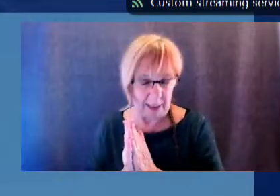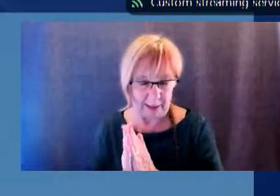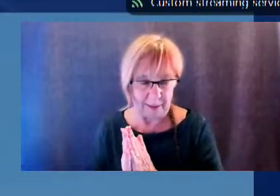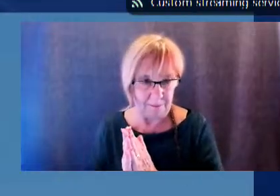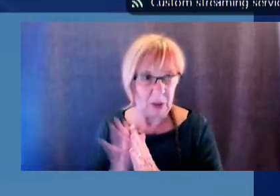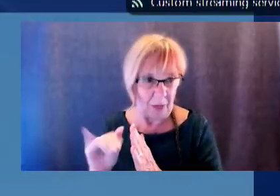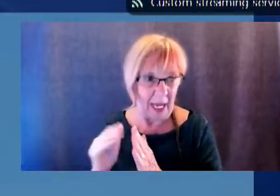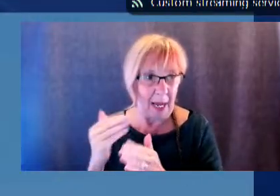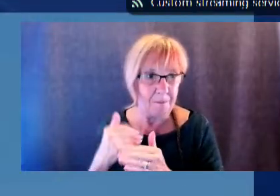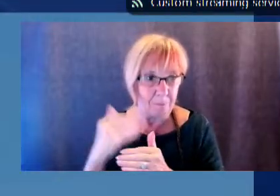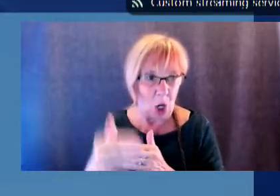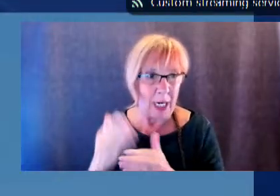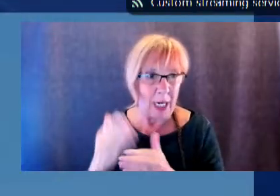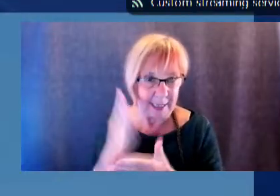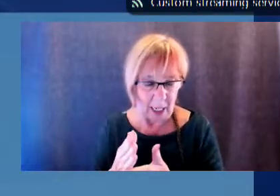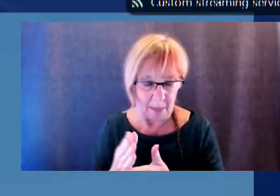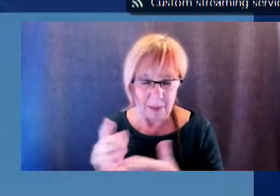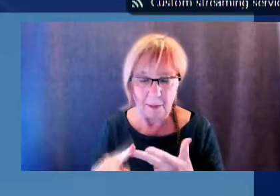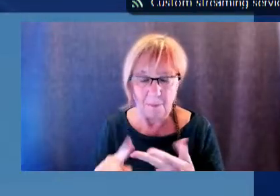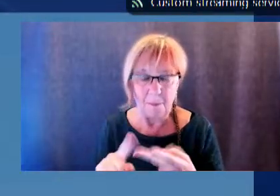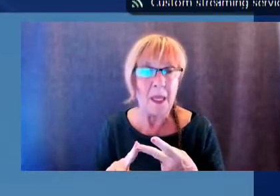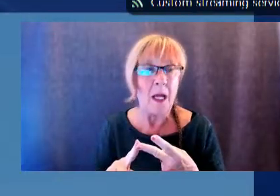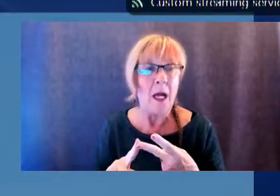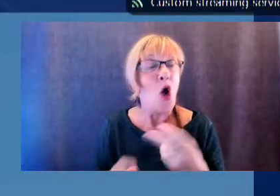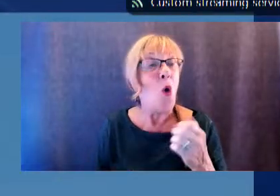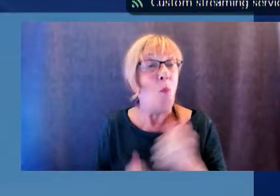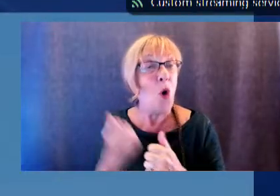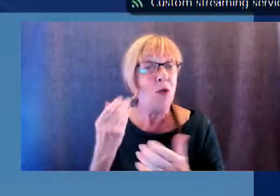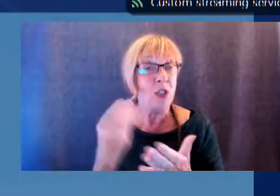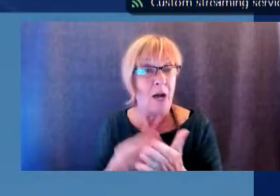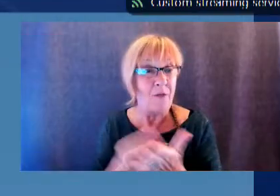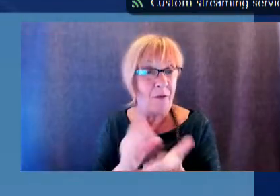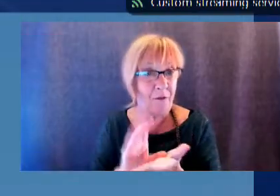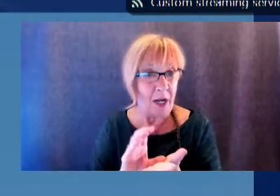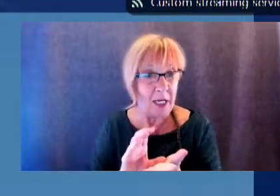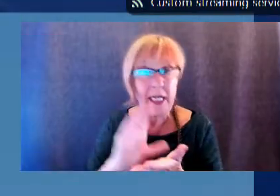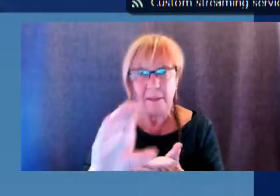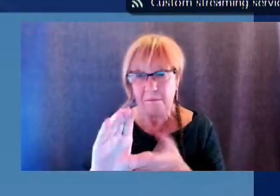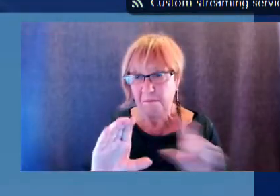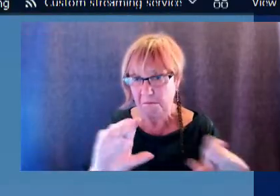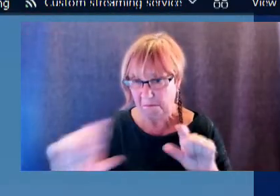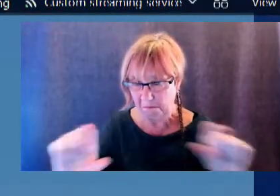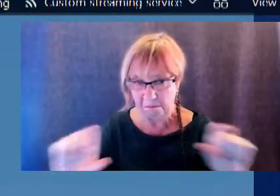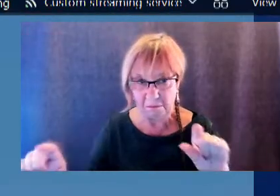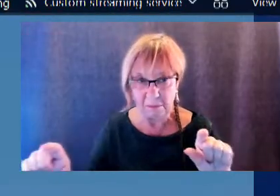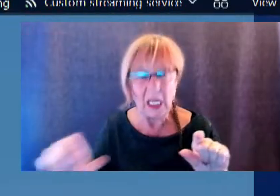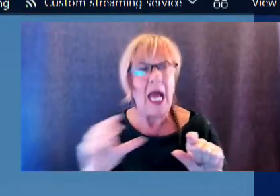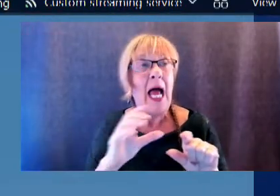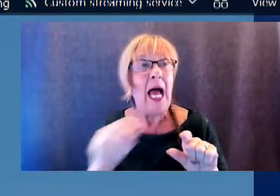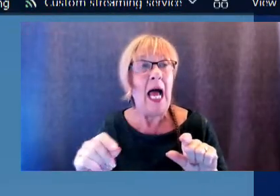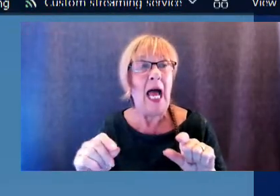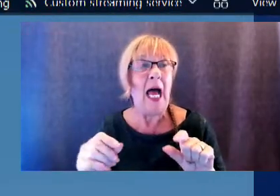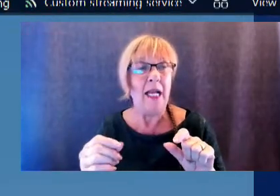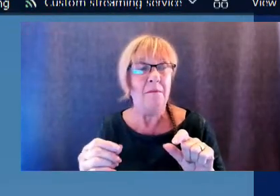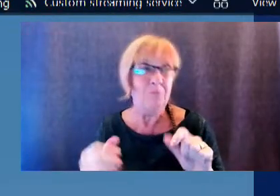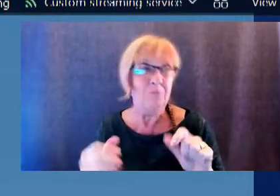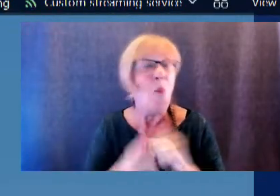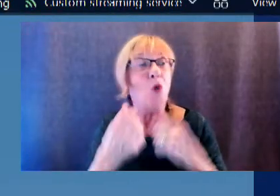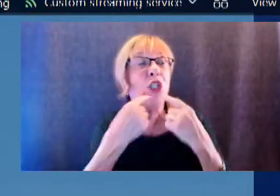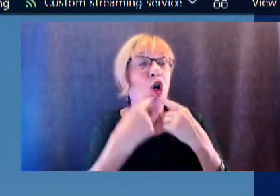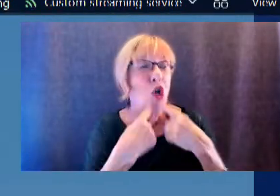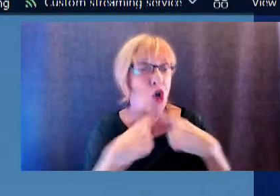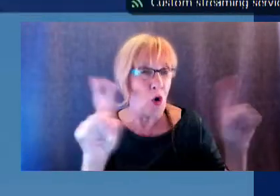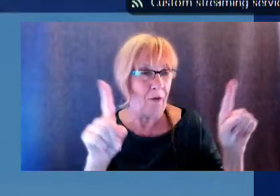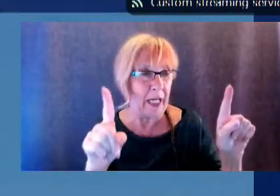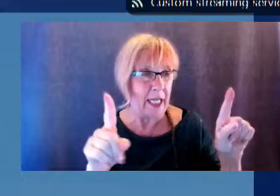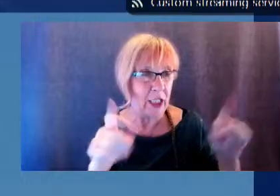Most of the funding has been awarded, or at least notifications have gone out.